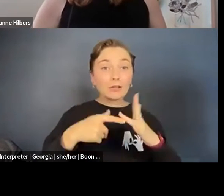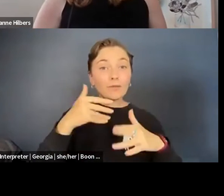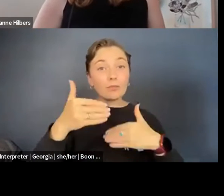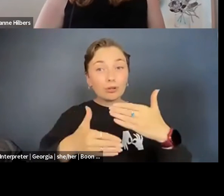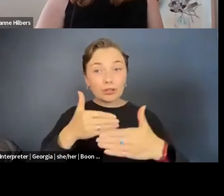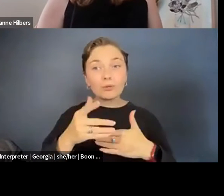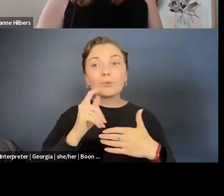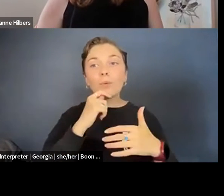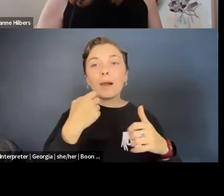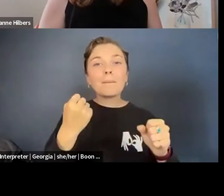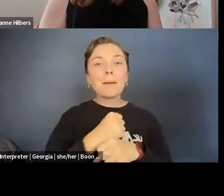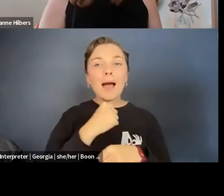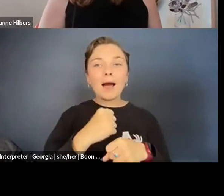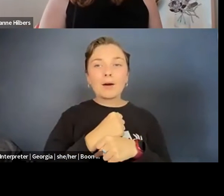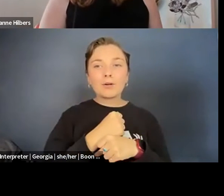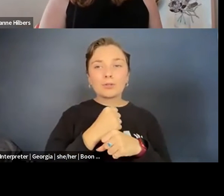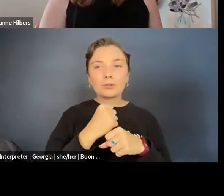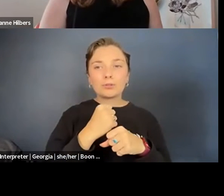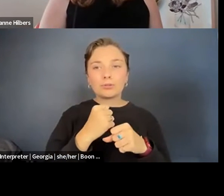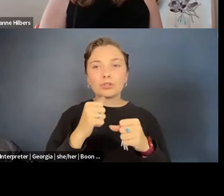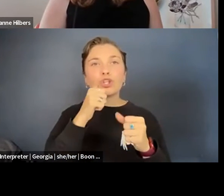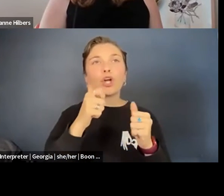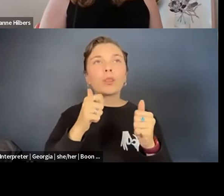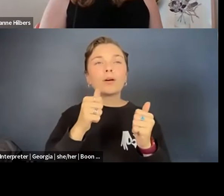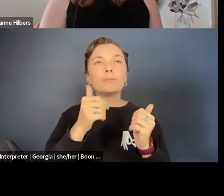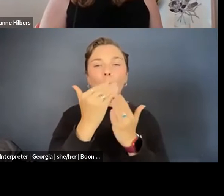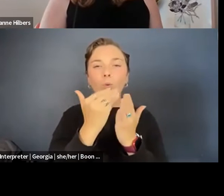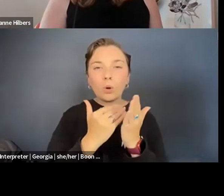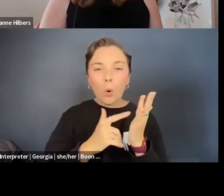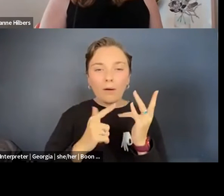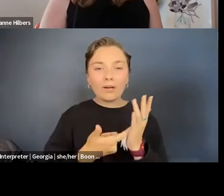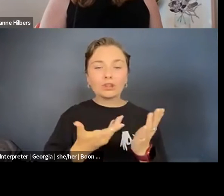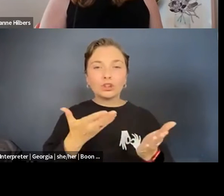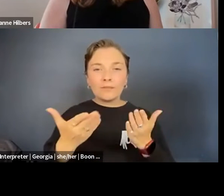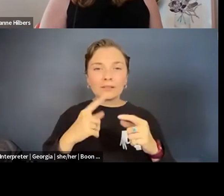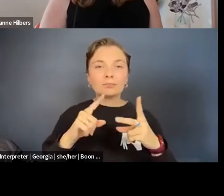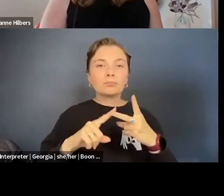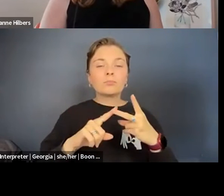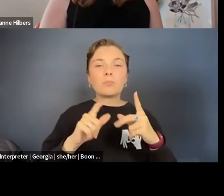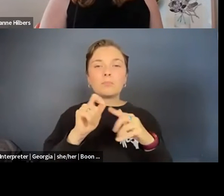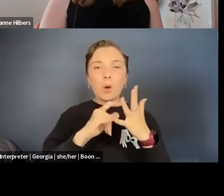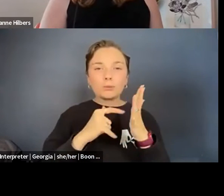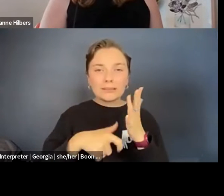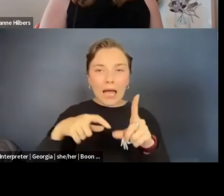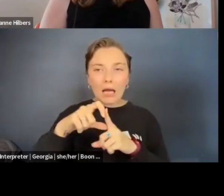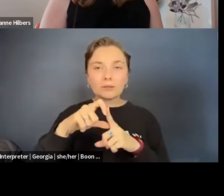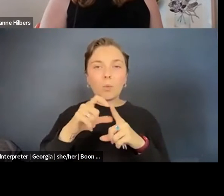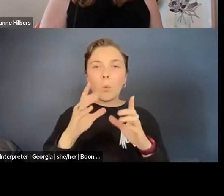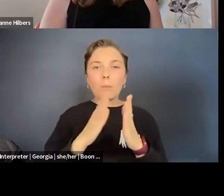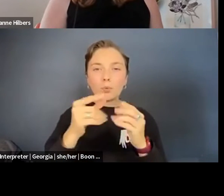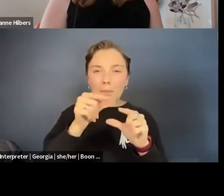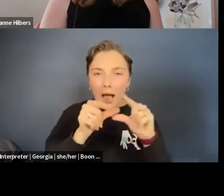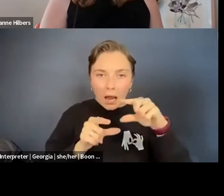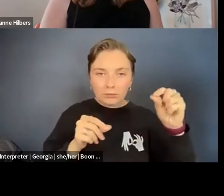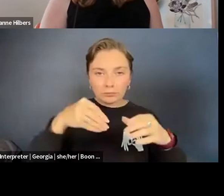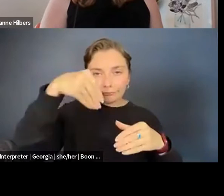will create the order of service or the postcard or the bookmark. These are all